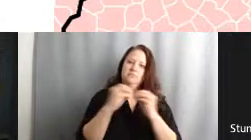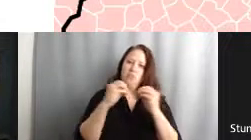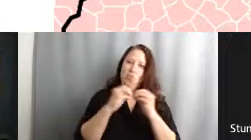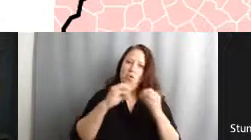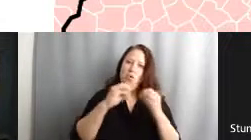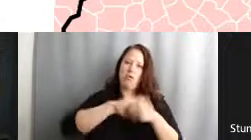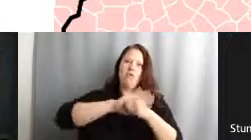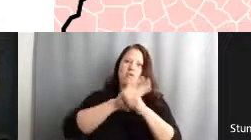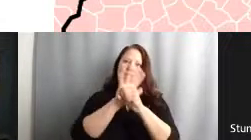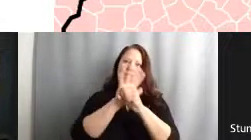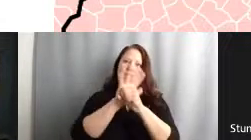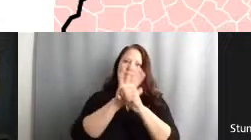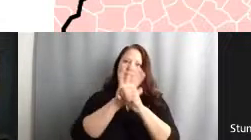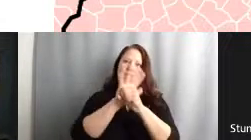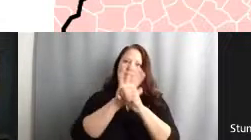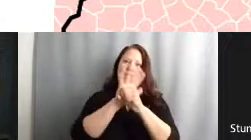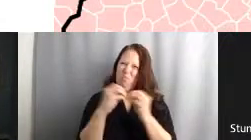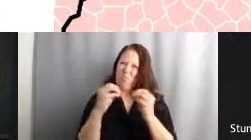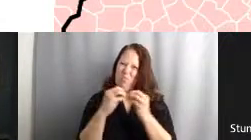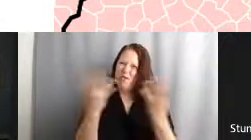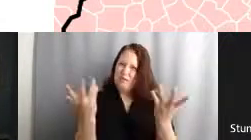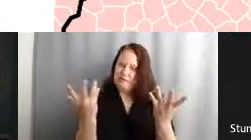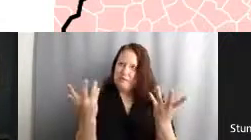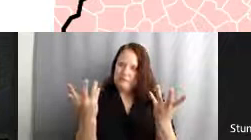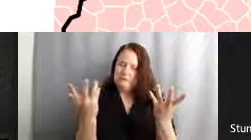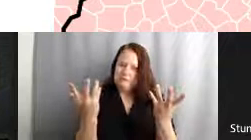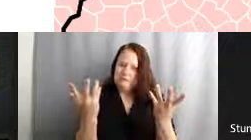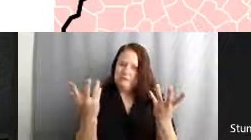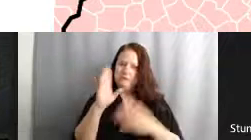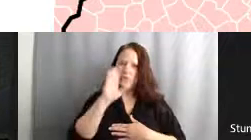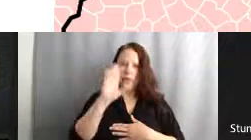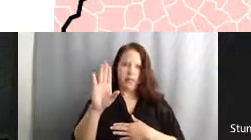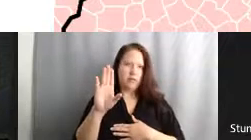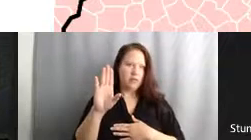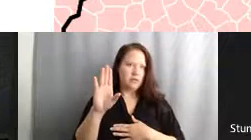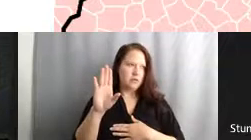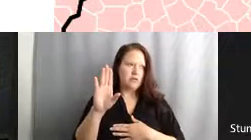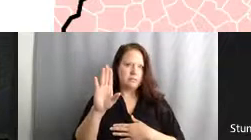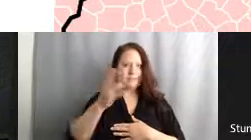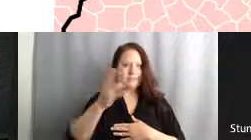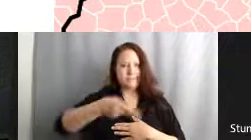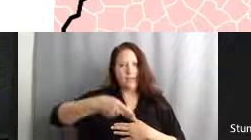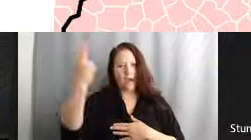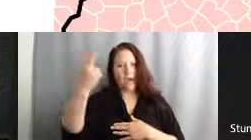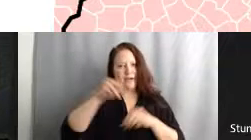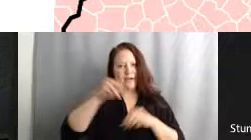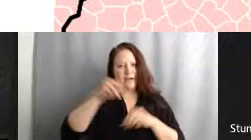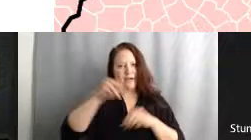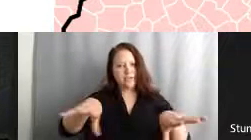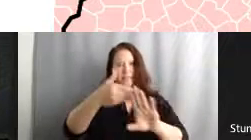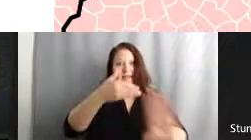that red. And so we will flip to high transmission, likely before the students even come